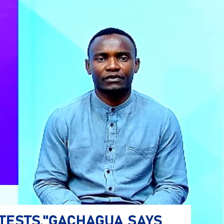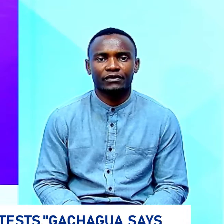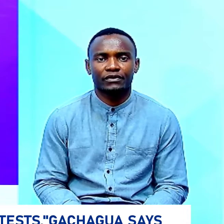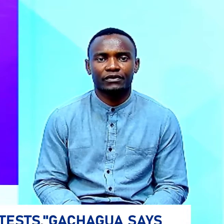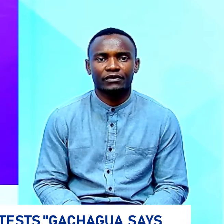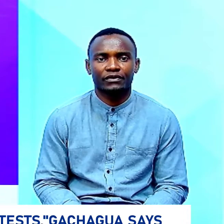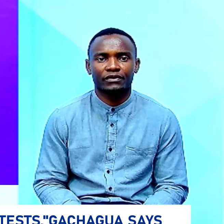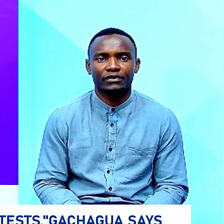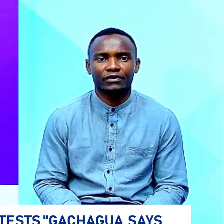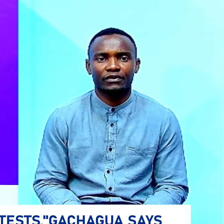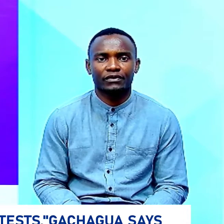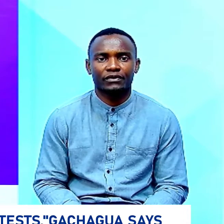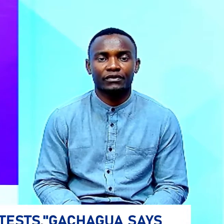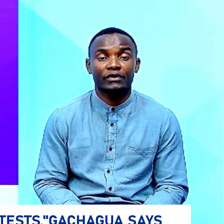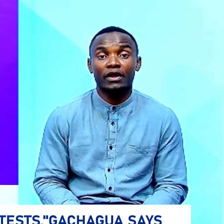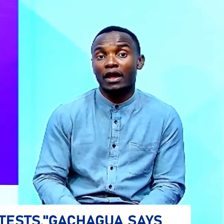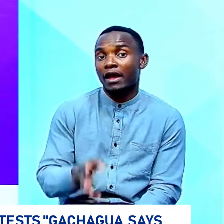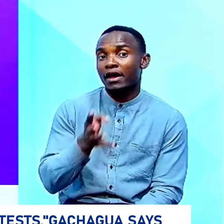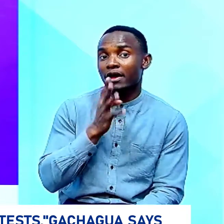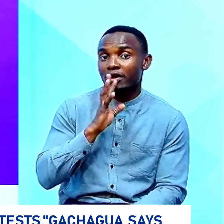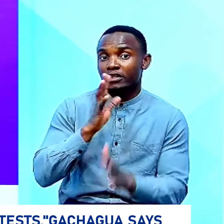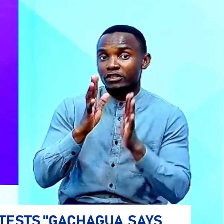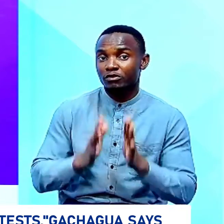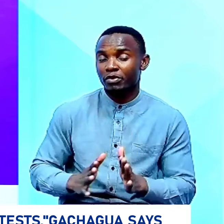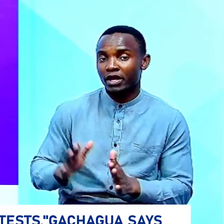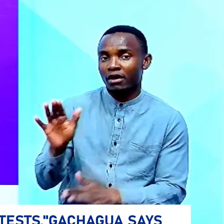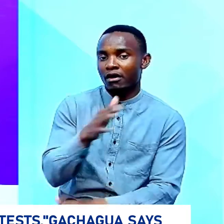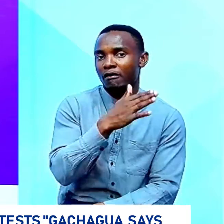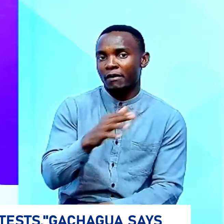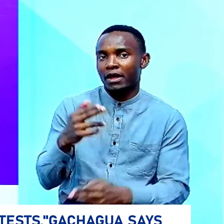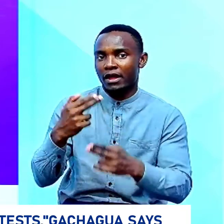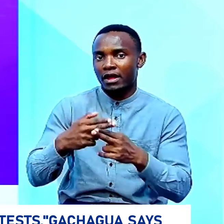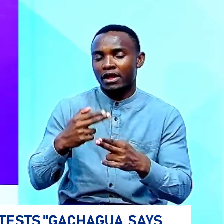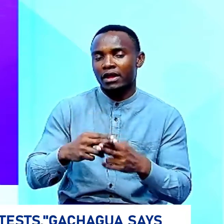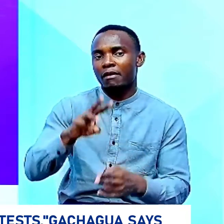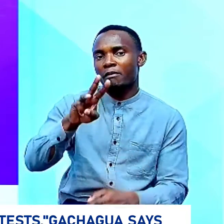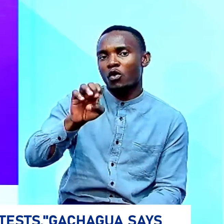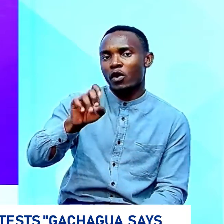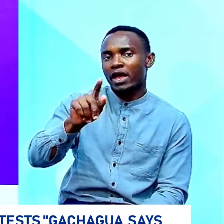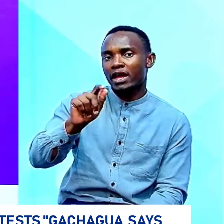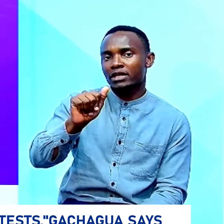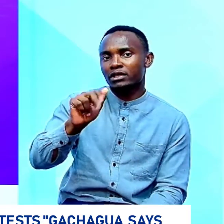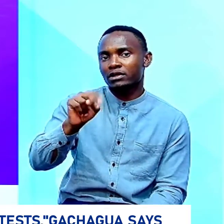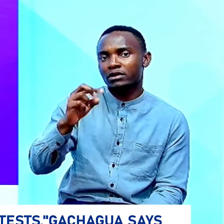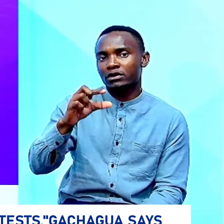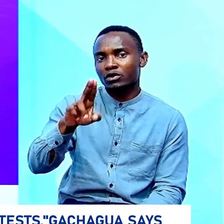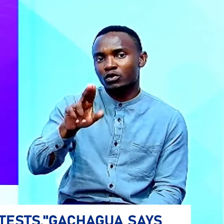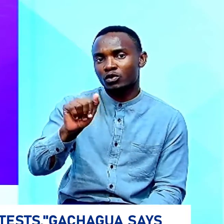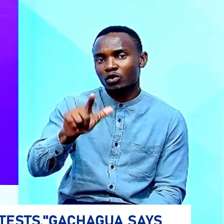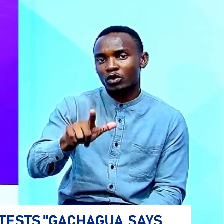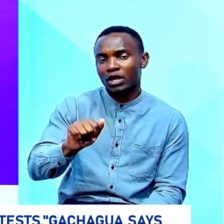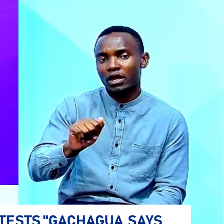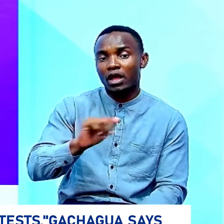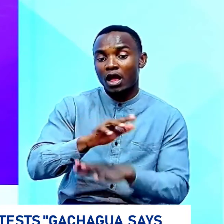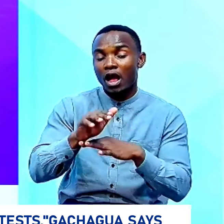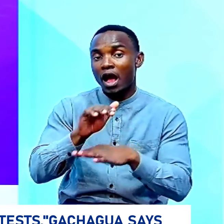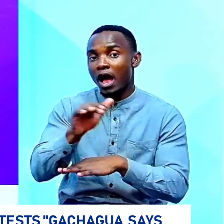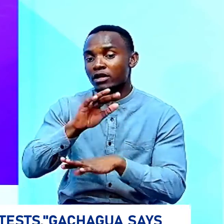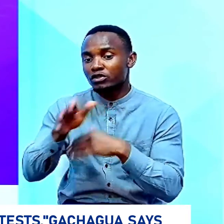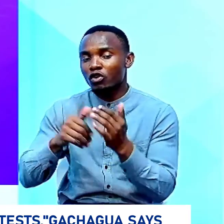The Speaker of the National Assembly, Moses Wetangula, has called on all political leaders to engage